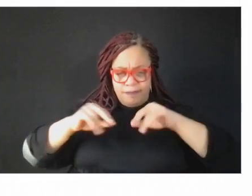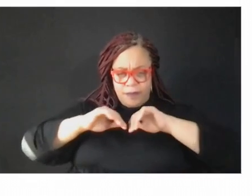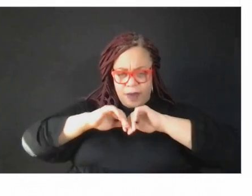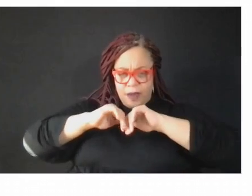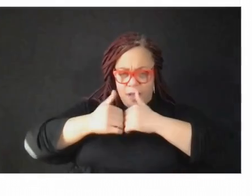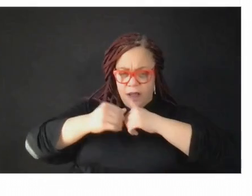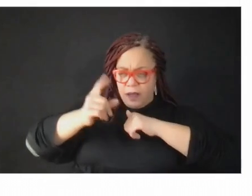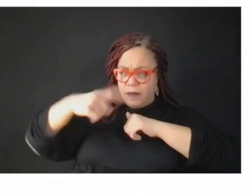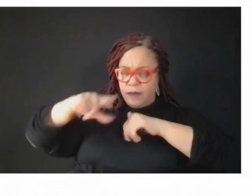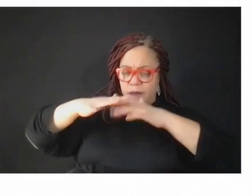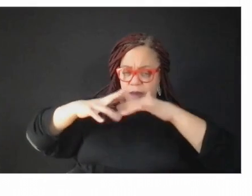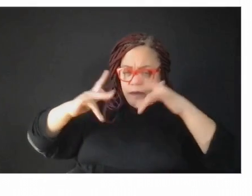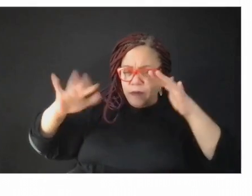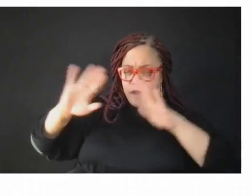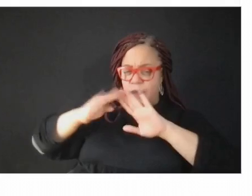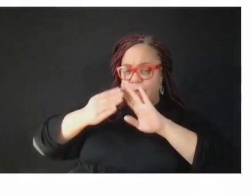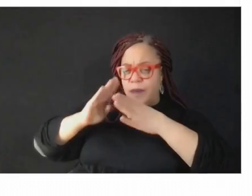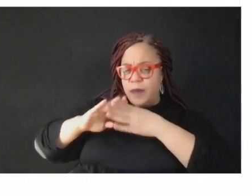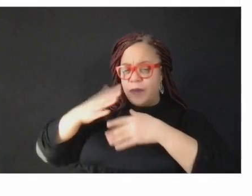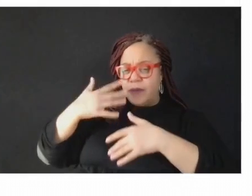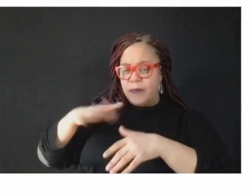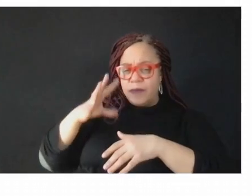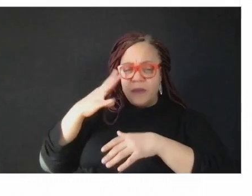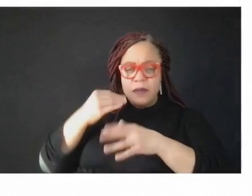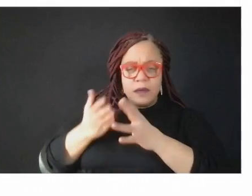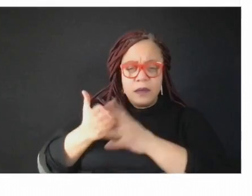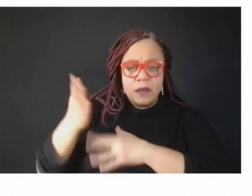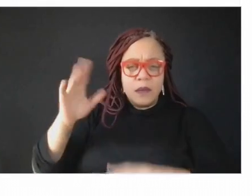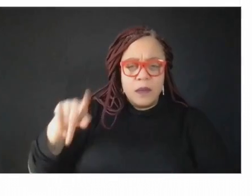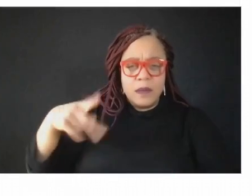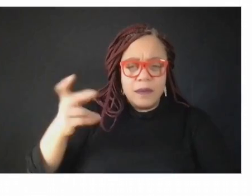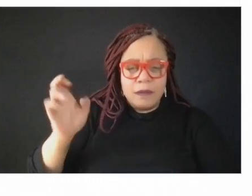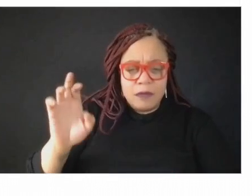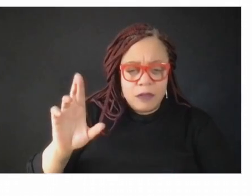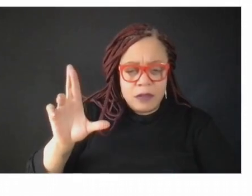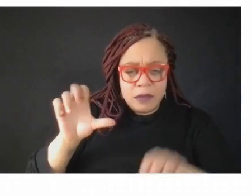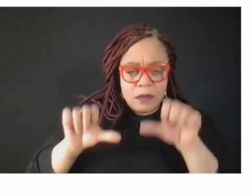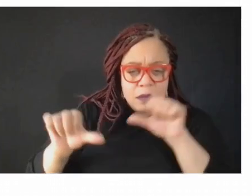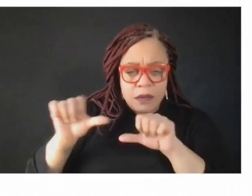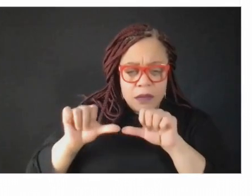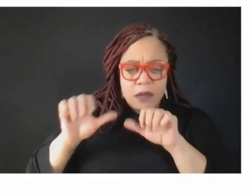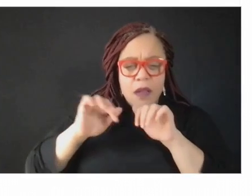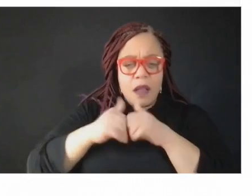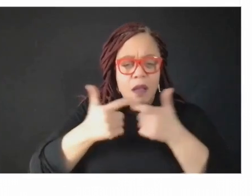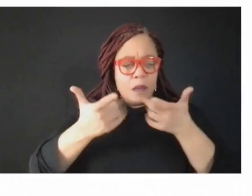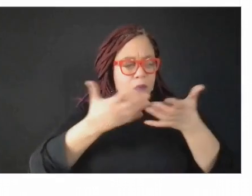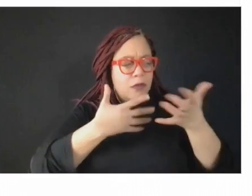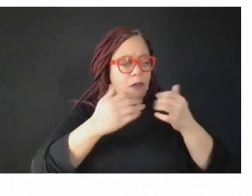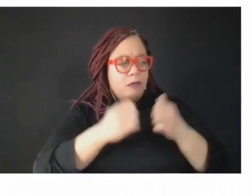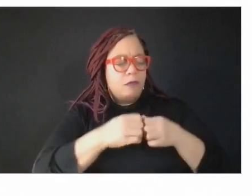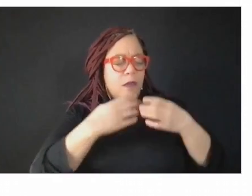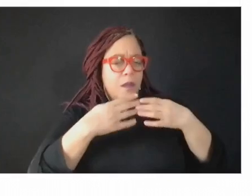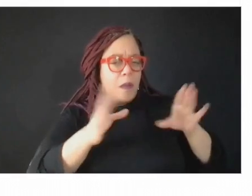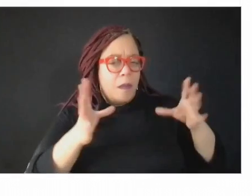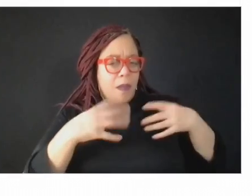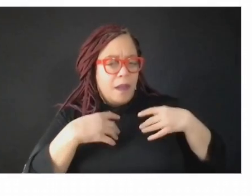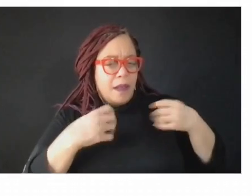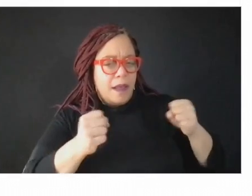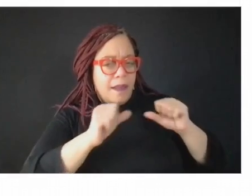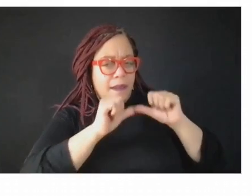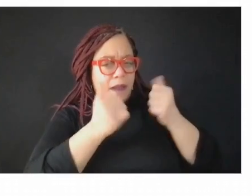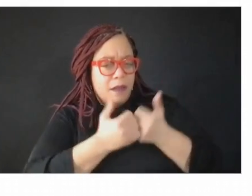science, how do they interact with public health agencies? And we know that, part of